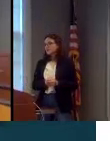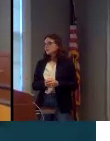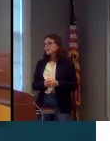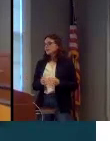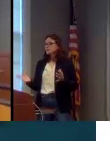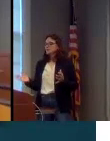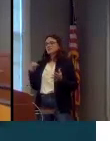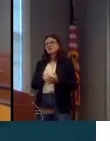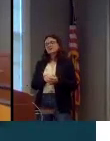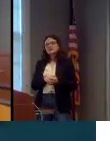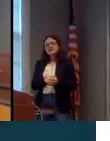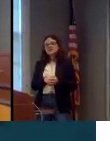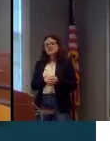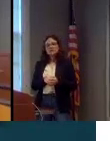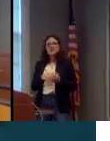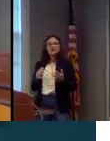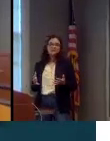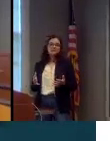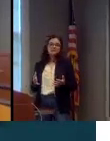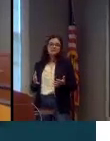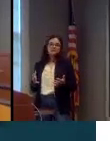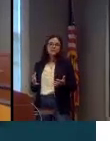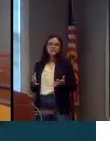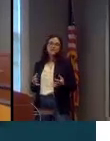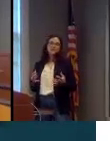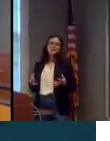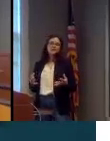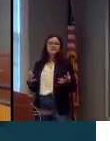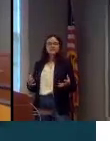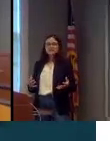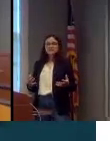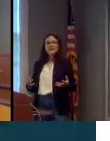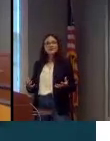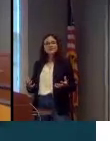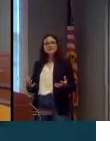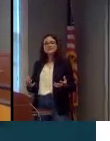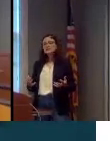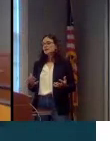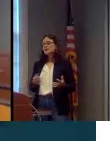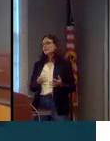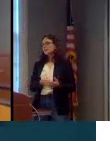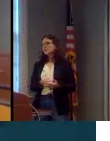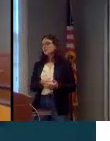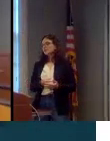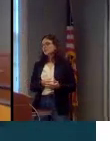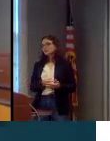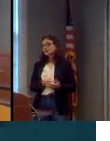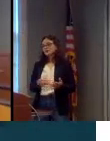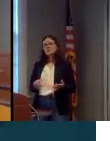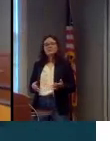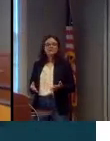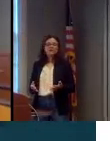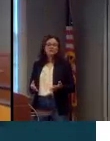minute. And then we had to synthesize that with conflict data that could represent civilian fatalities accurately. And the best one